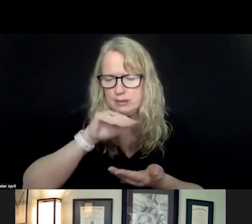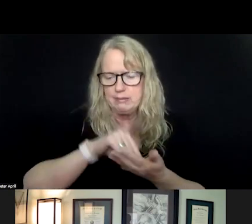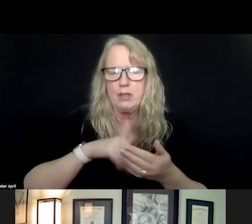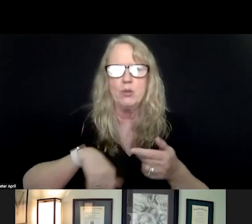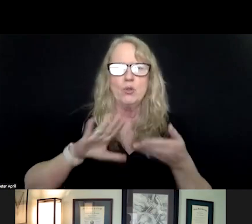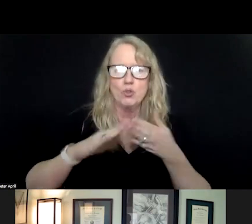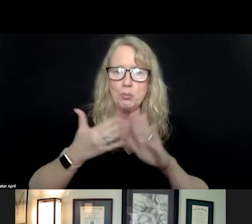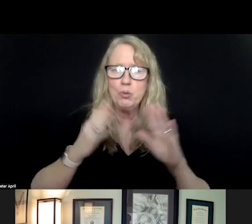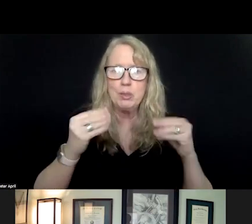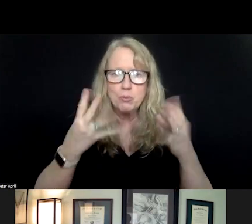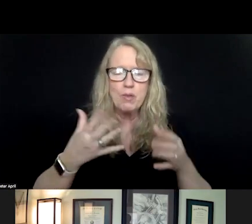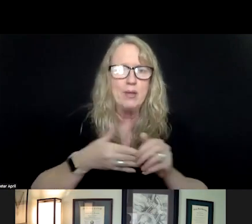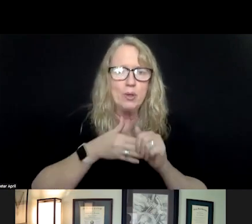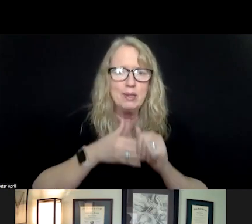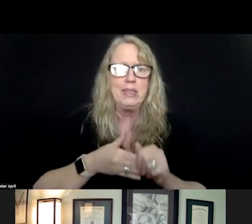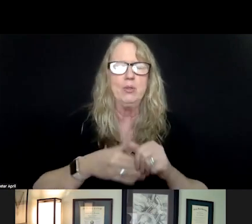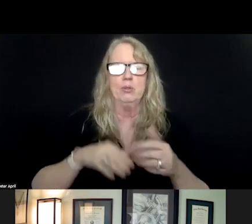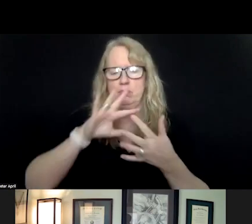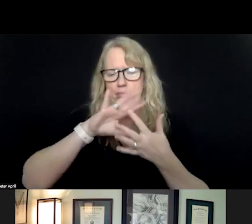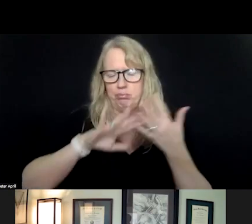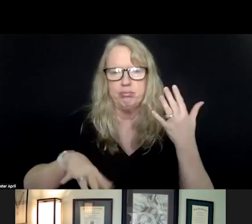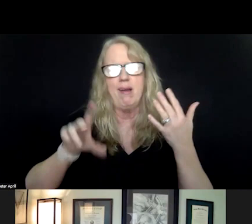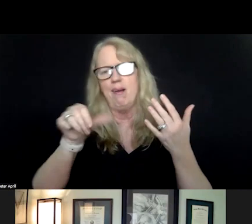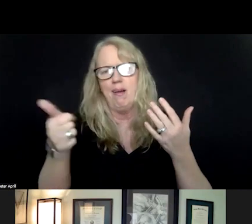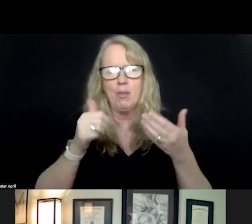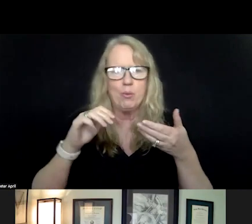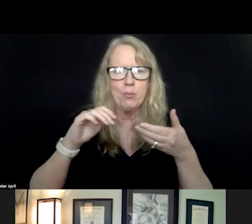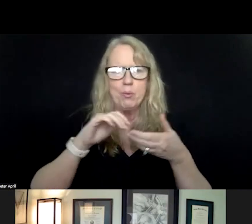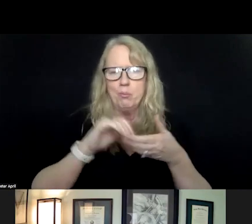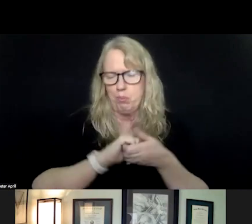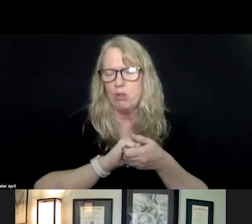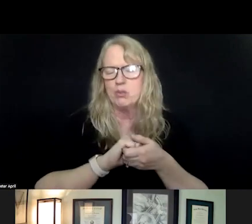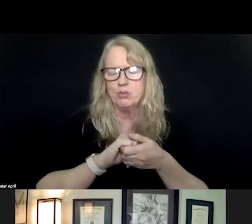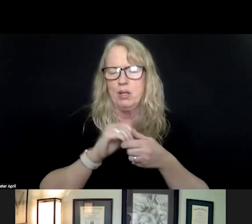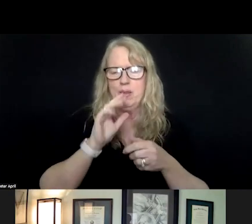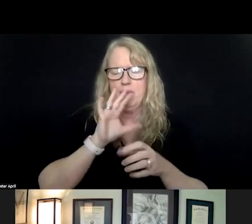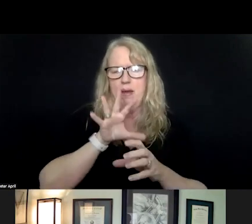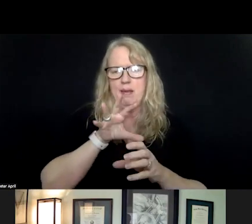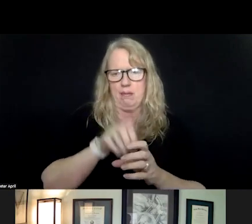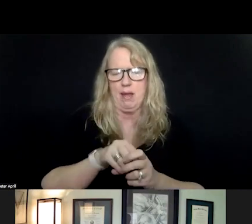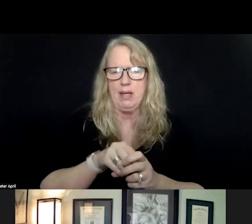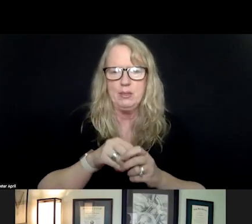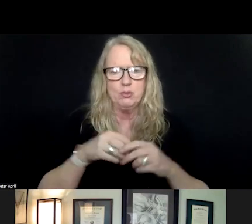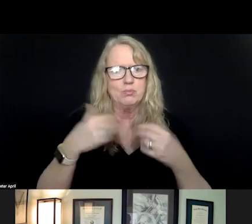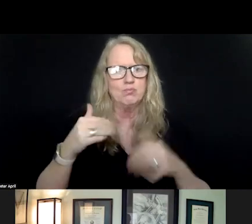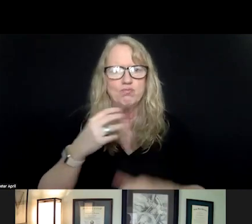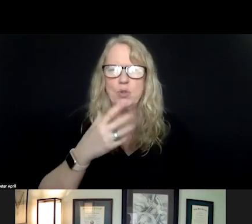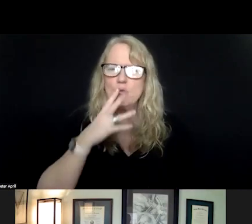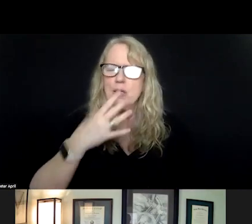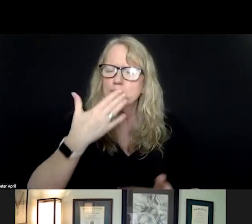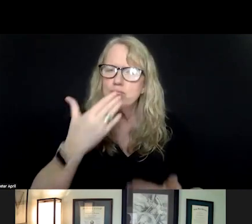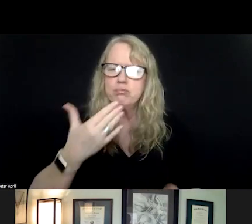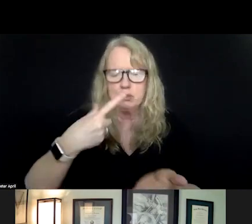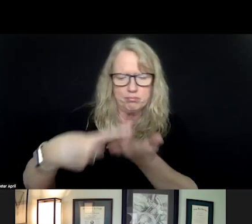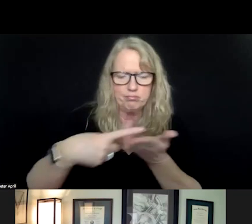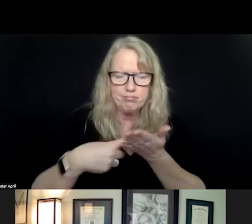community providers, leaders, and a number of other partners engaged in incredibly rich dialogue,